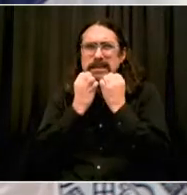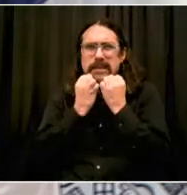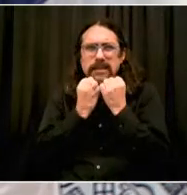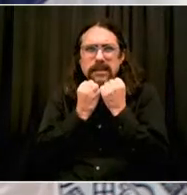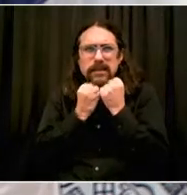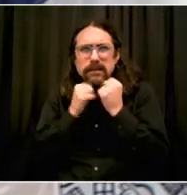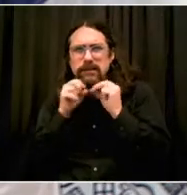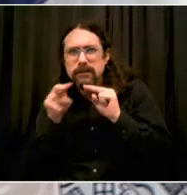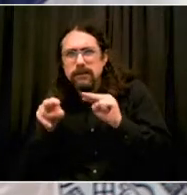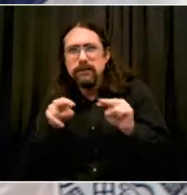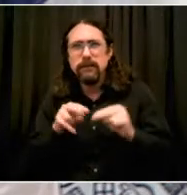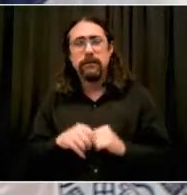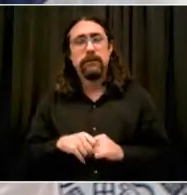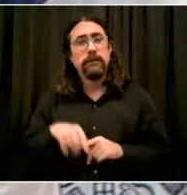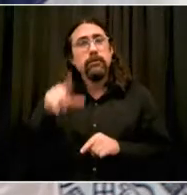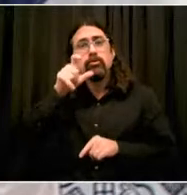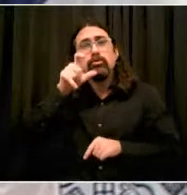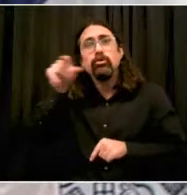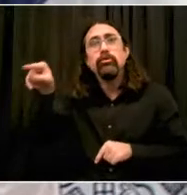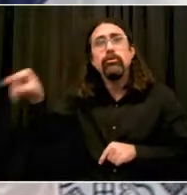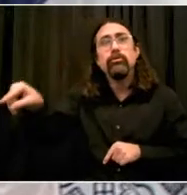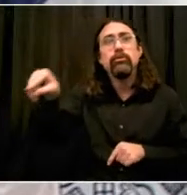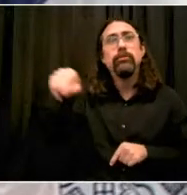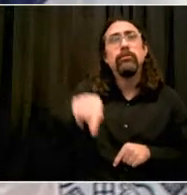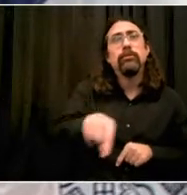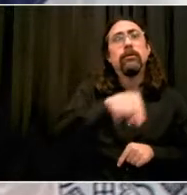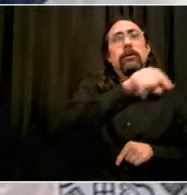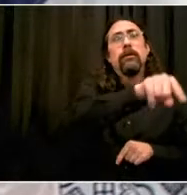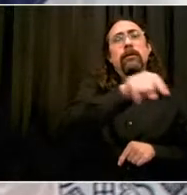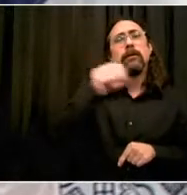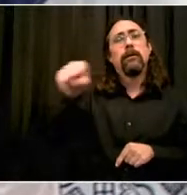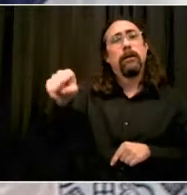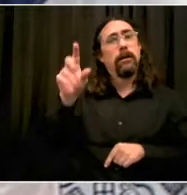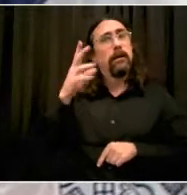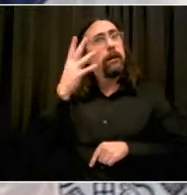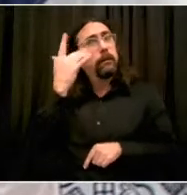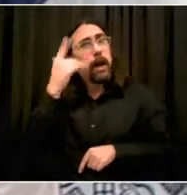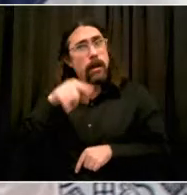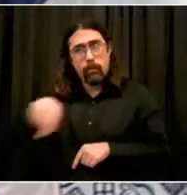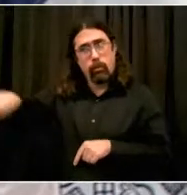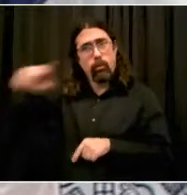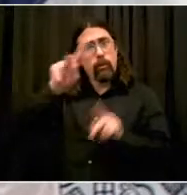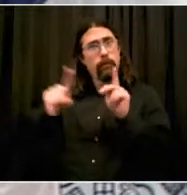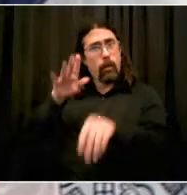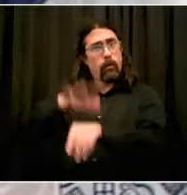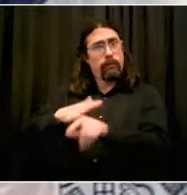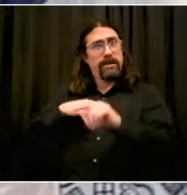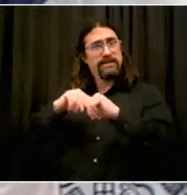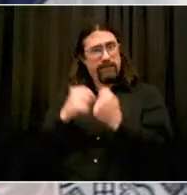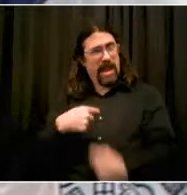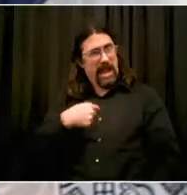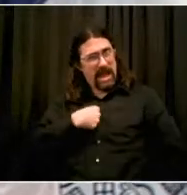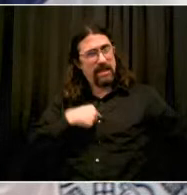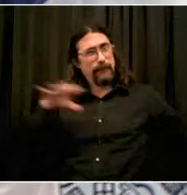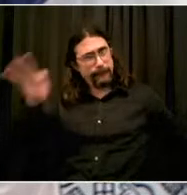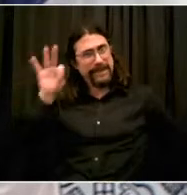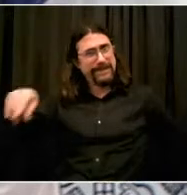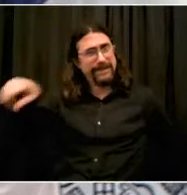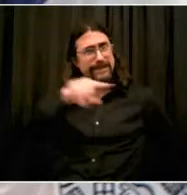to decisions that brought the city back from being the epicenter, that allowed us to open our schools, that allowed us to keep the schools